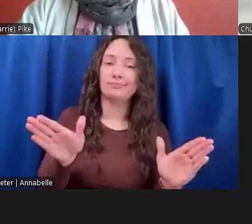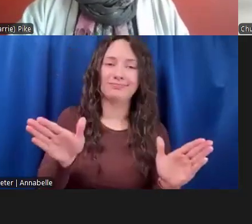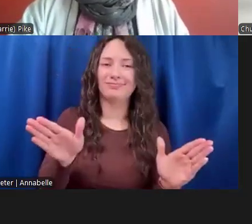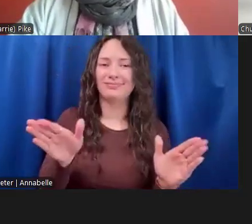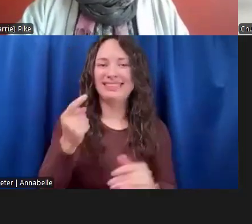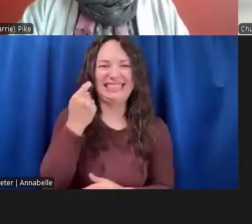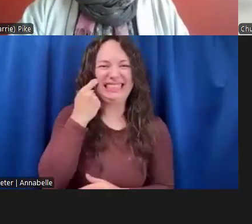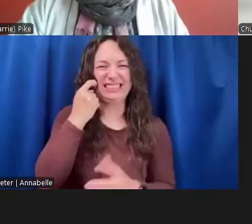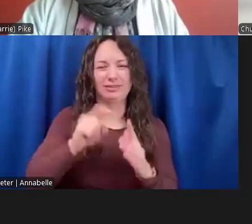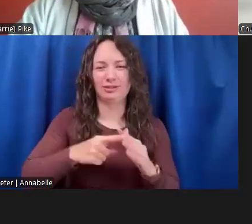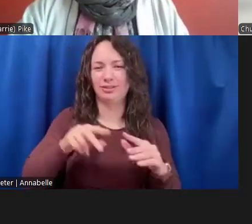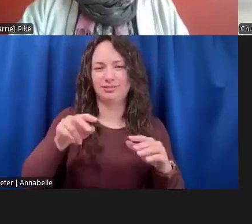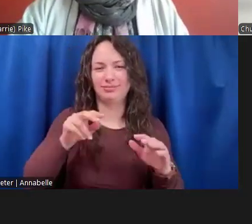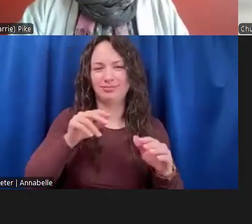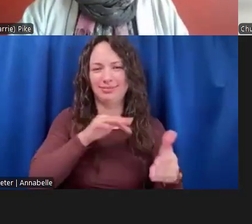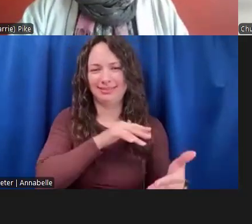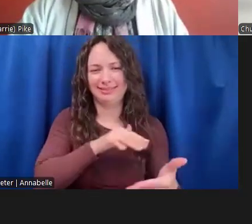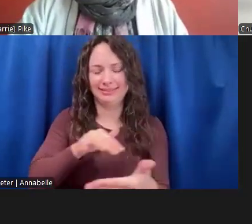of